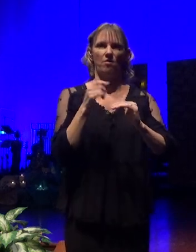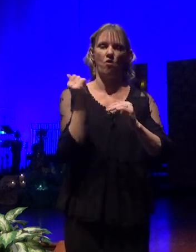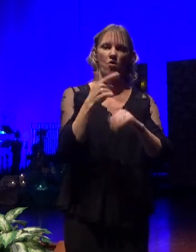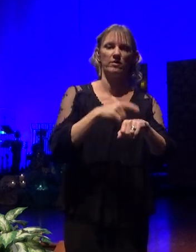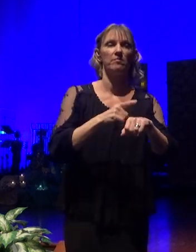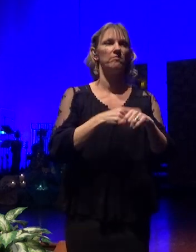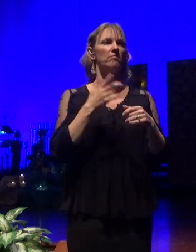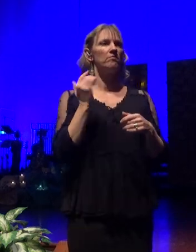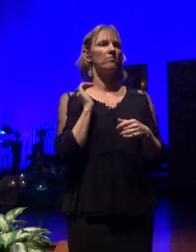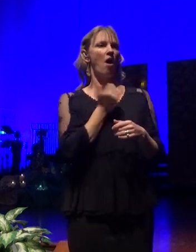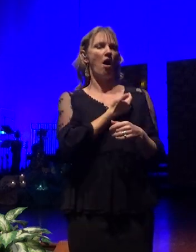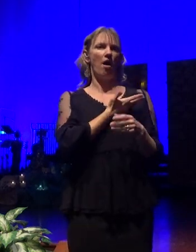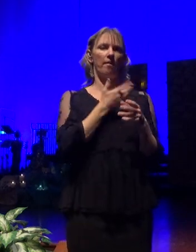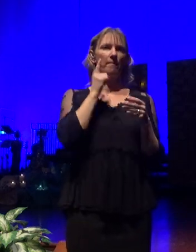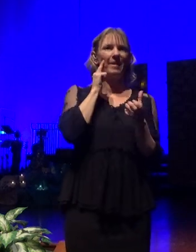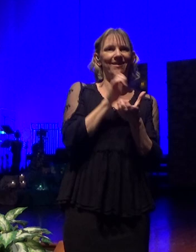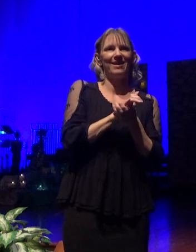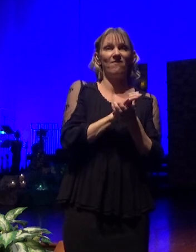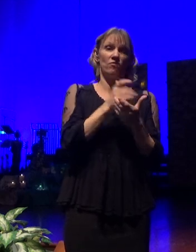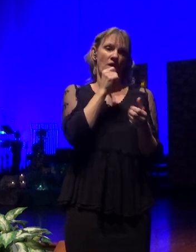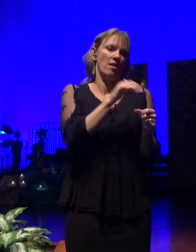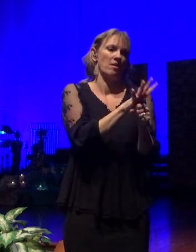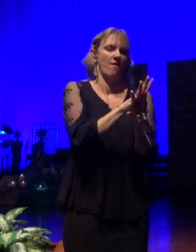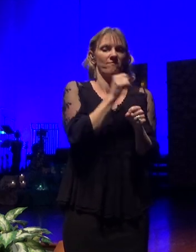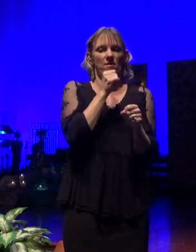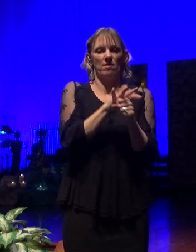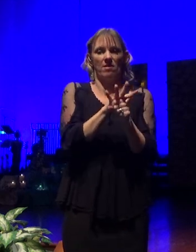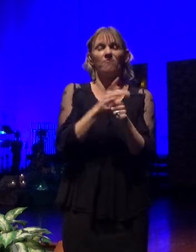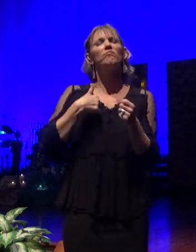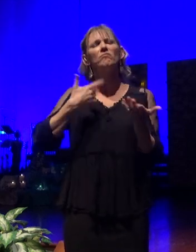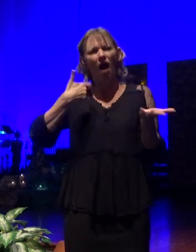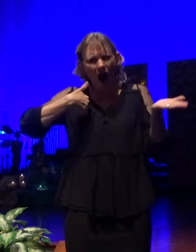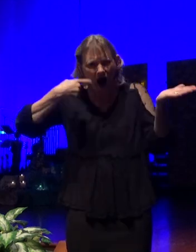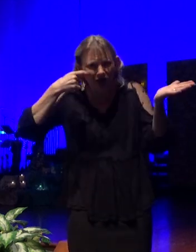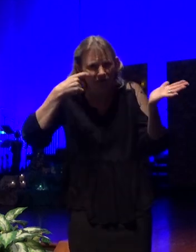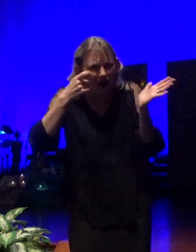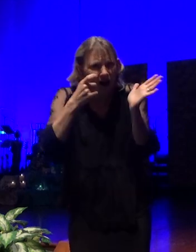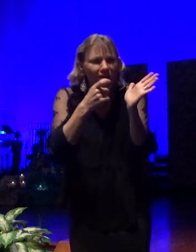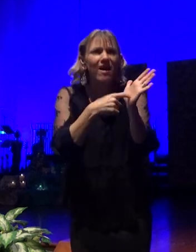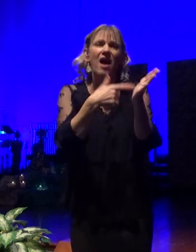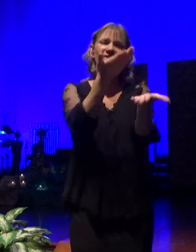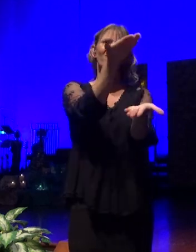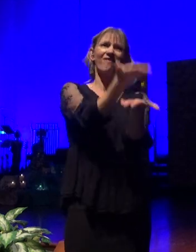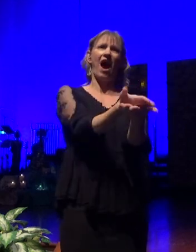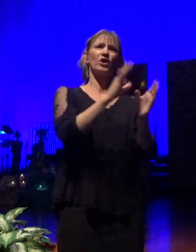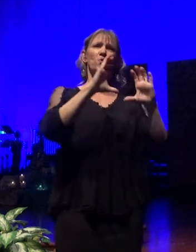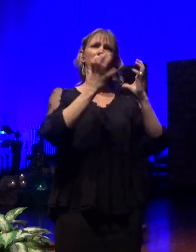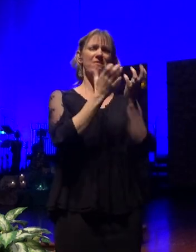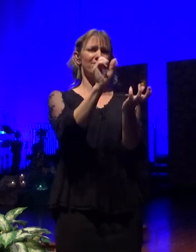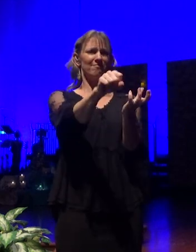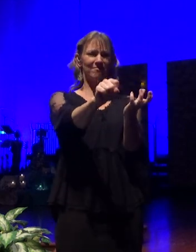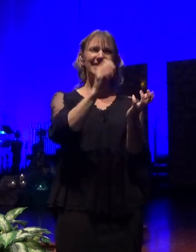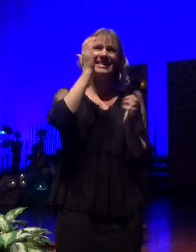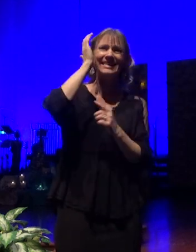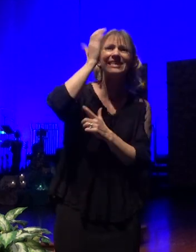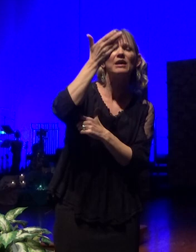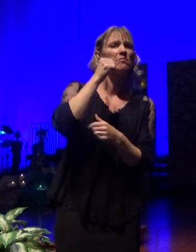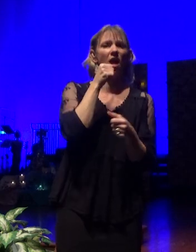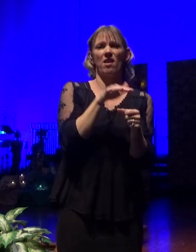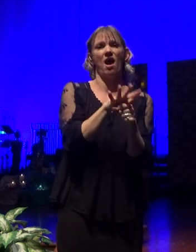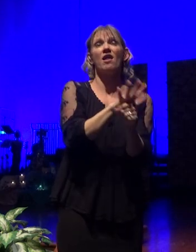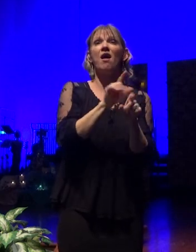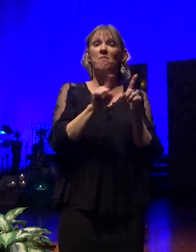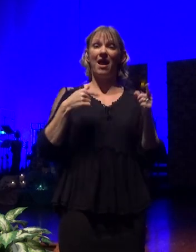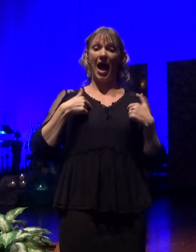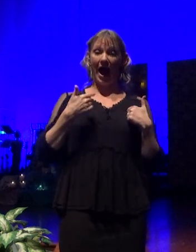there's not enough of these things. Now, I recognize that in the factual world, there often appears not to be enough. But I know